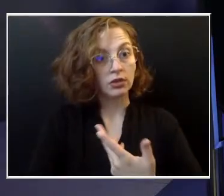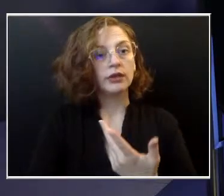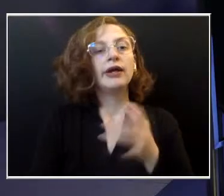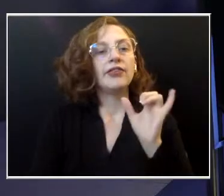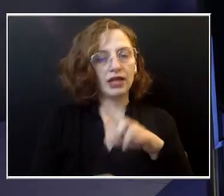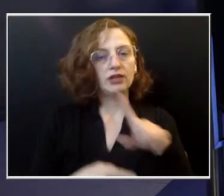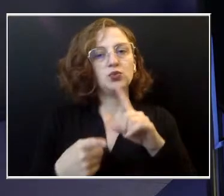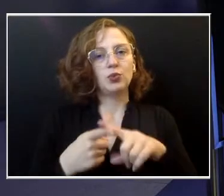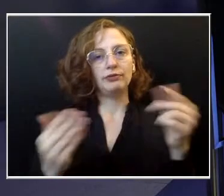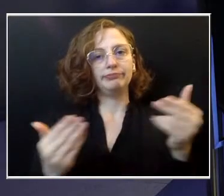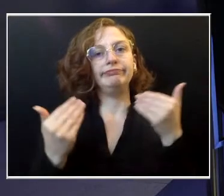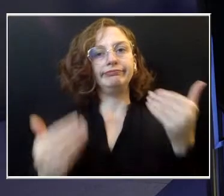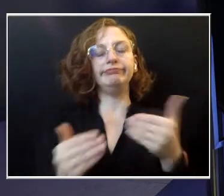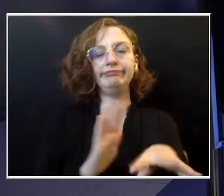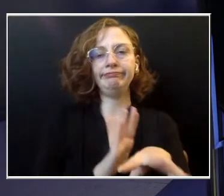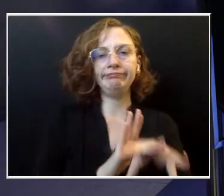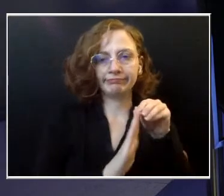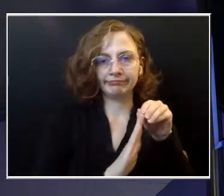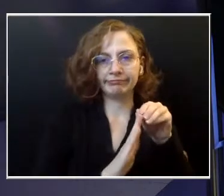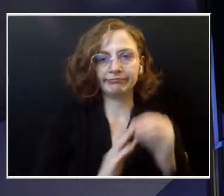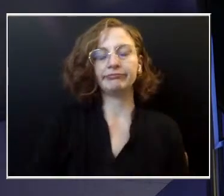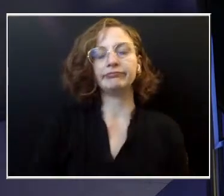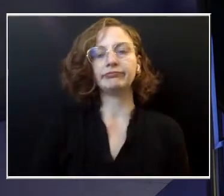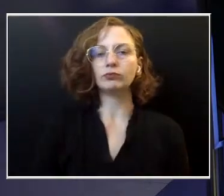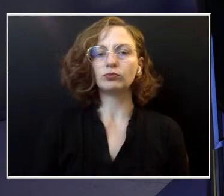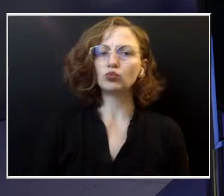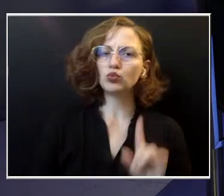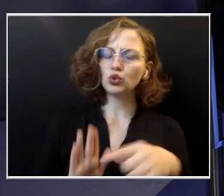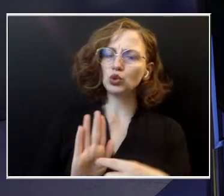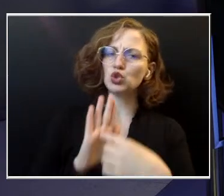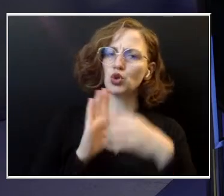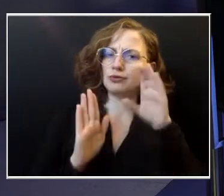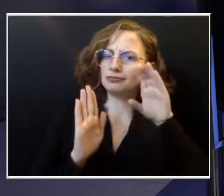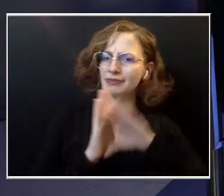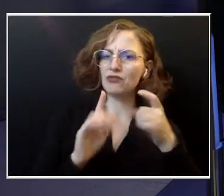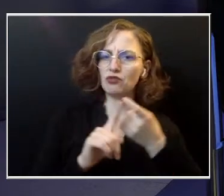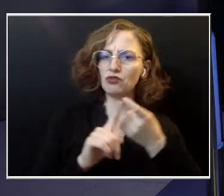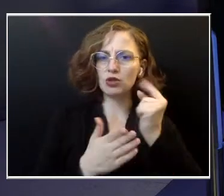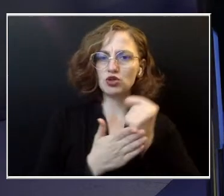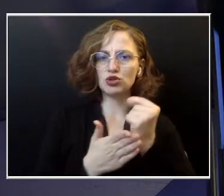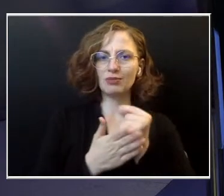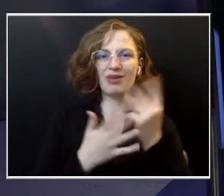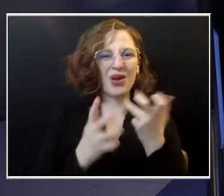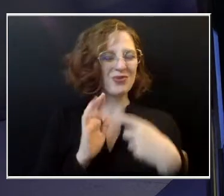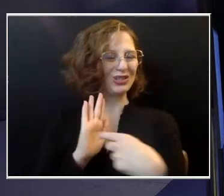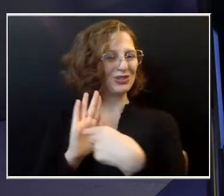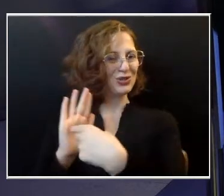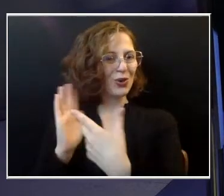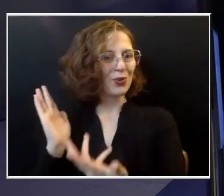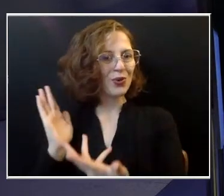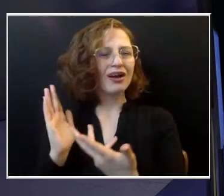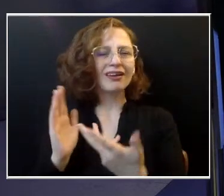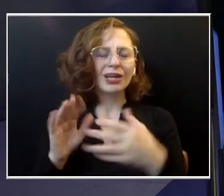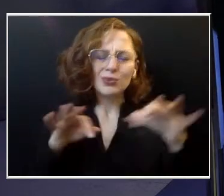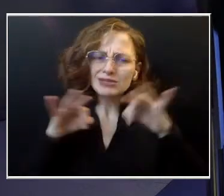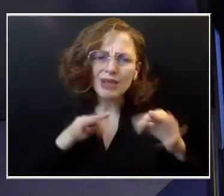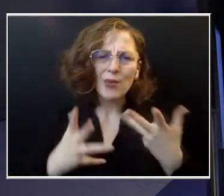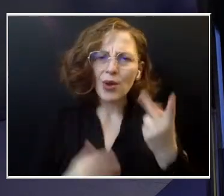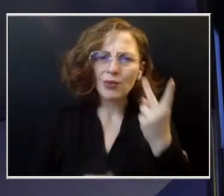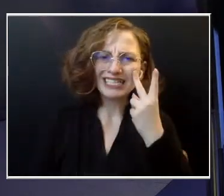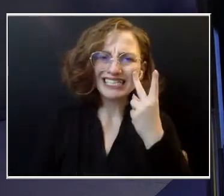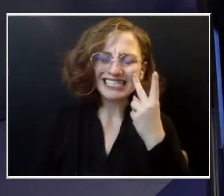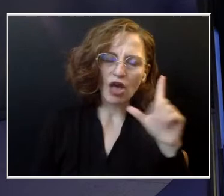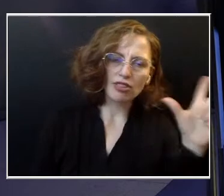from Camden's treatment. Yes. I want to just show some images here on the screen and just kind of tell us what we're looking at kind of from the left to the right. Yeah, so on the